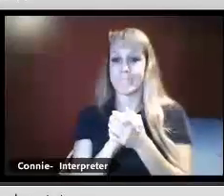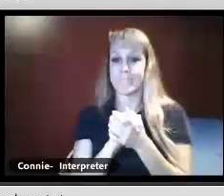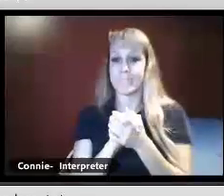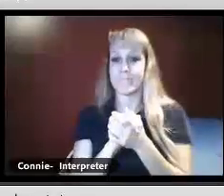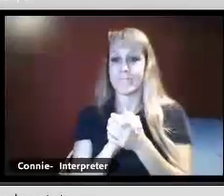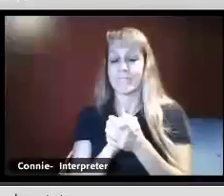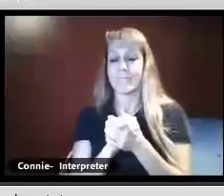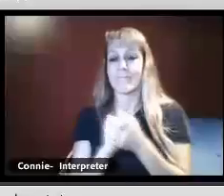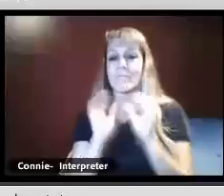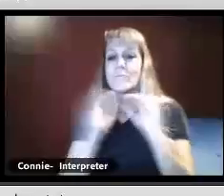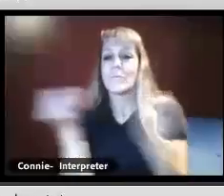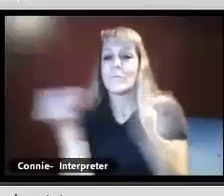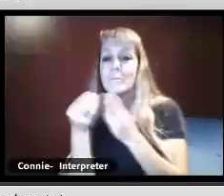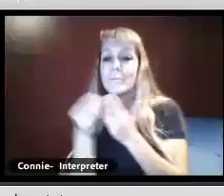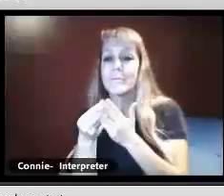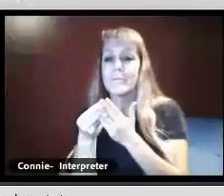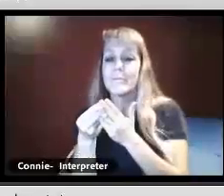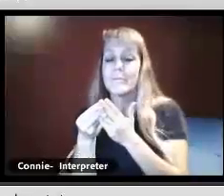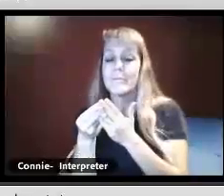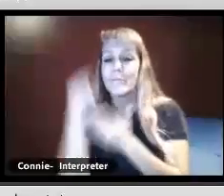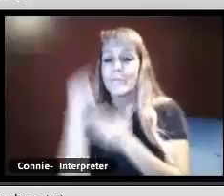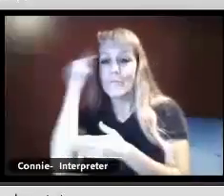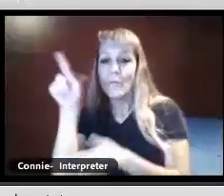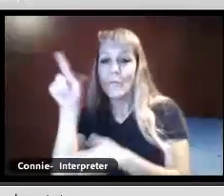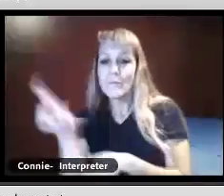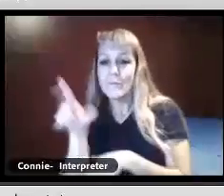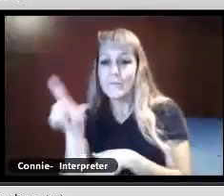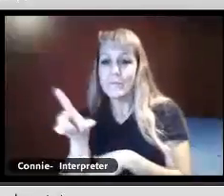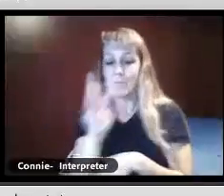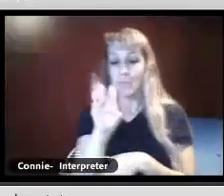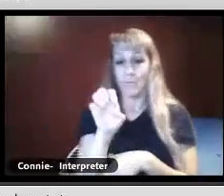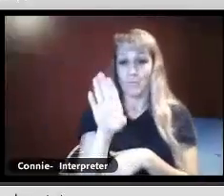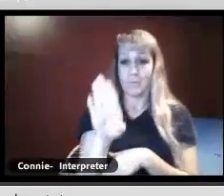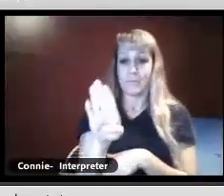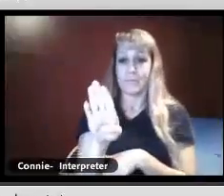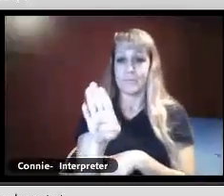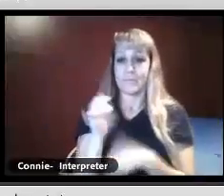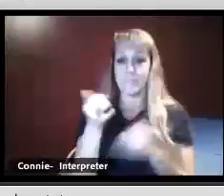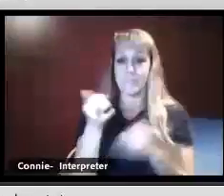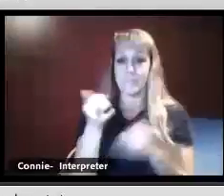of libraries. Well, once the web became